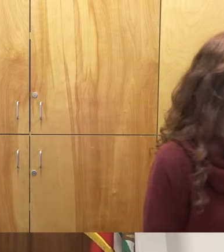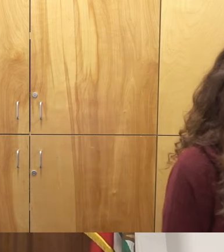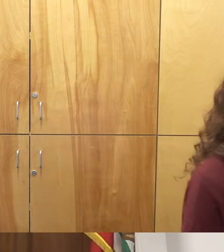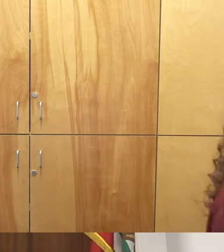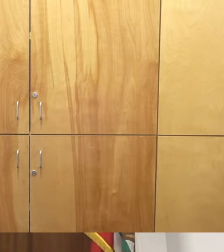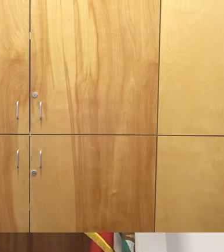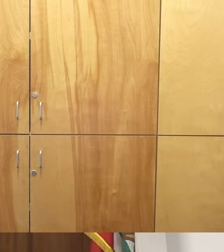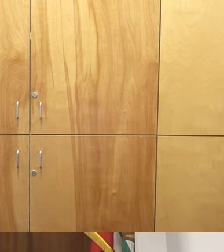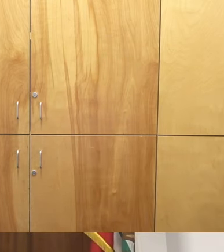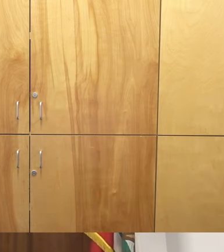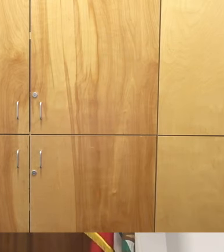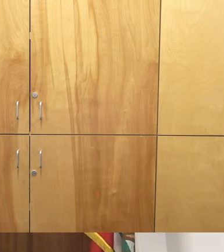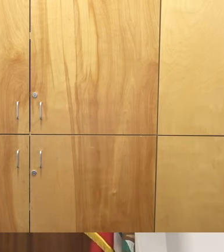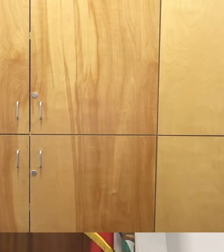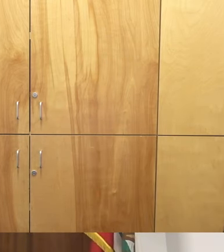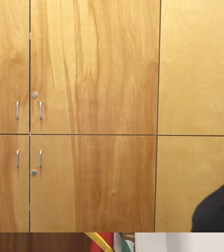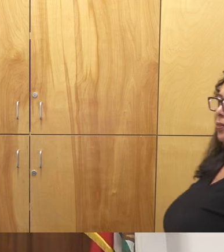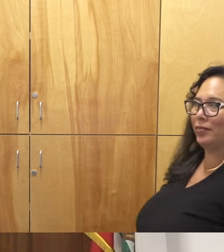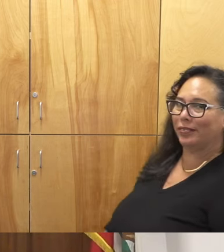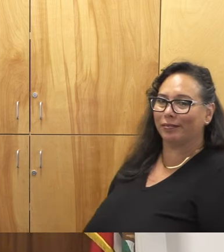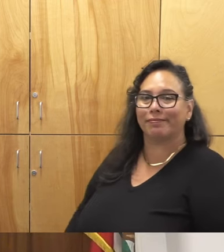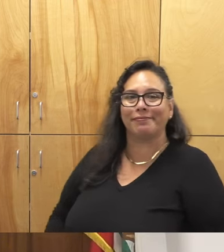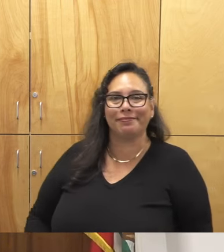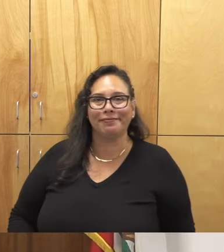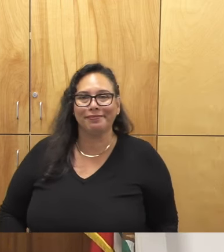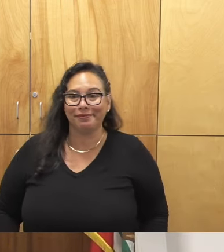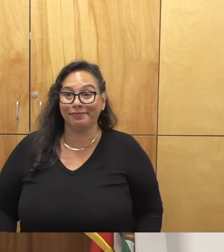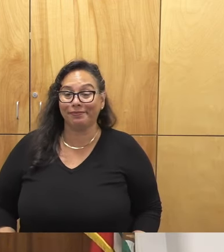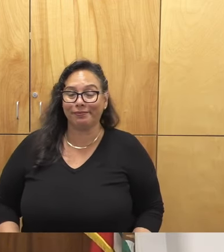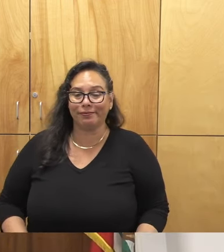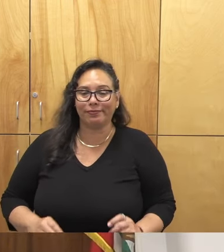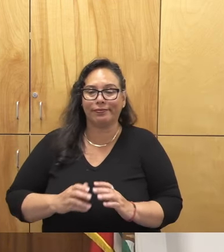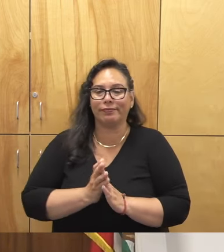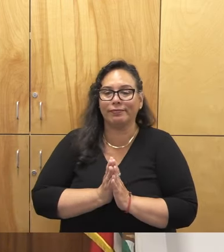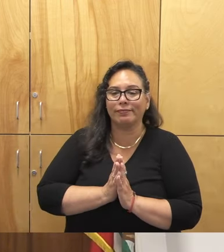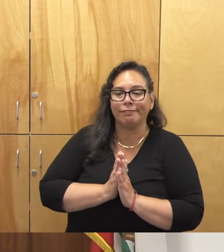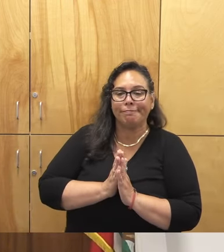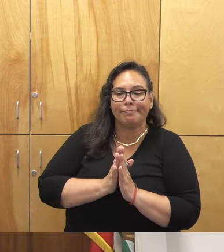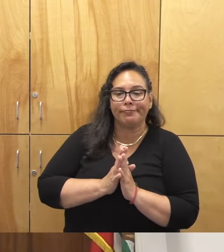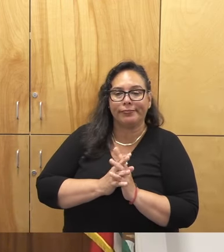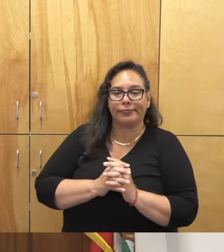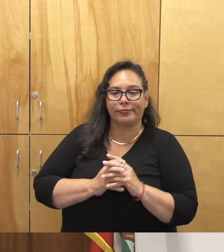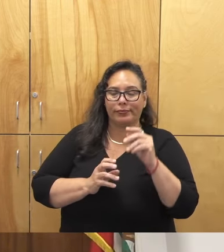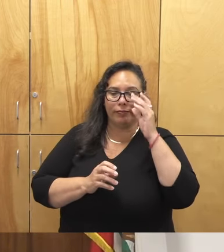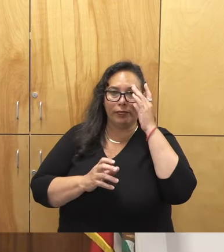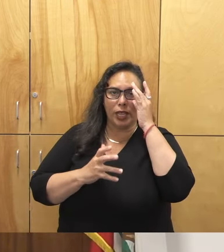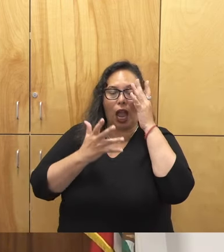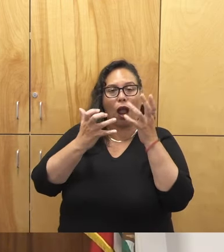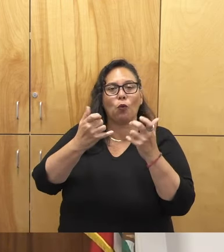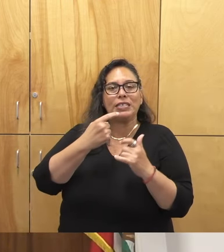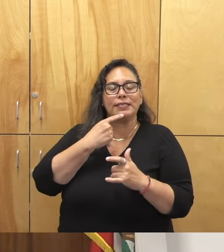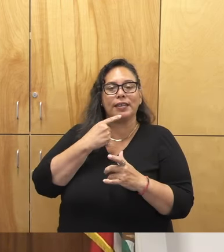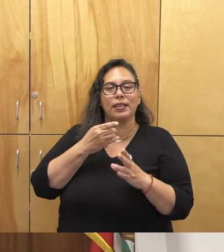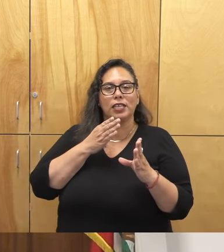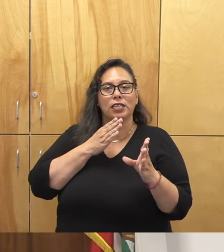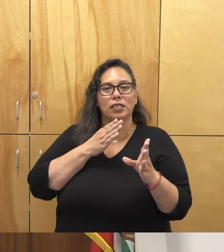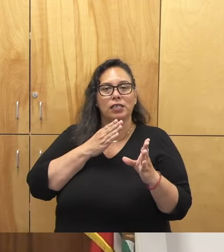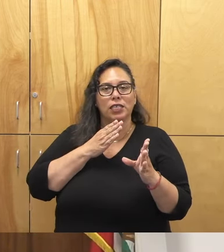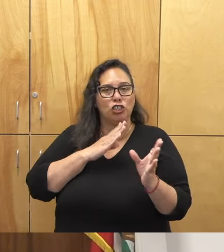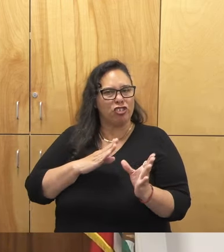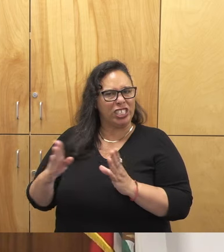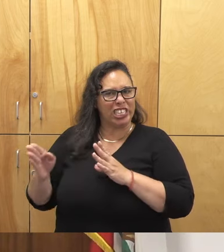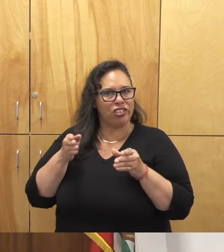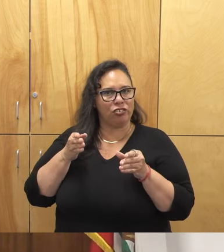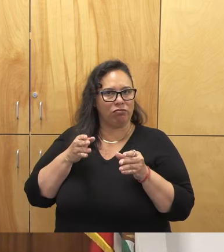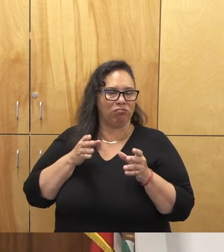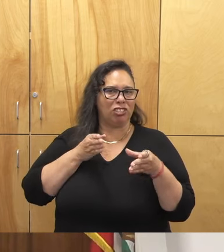Okay. Let me just amplify that just a little bit and say that with the strategic planning process that we've been